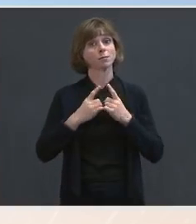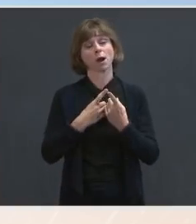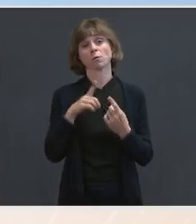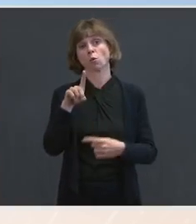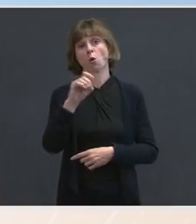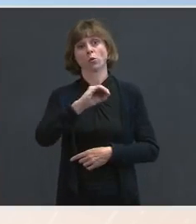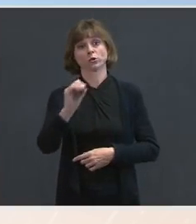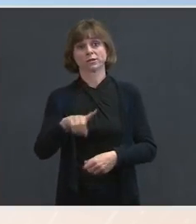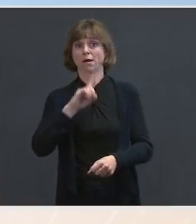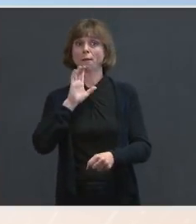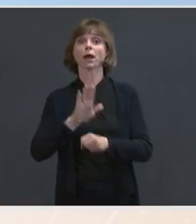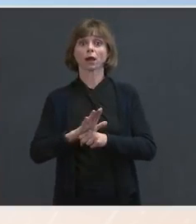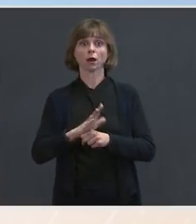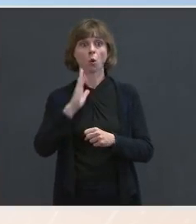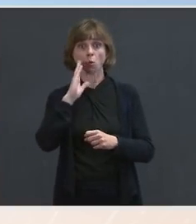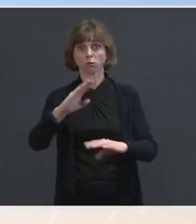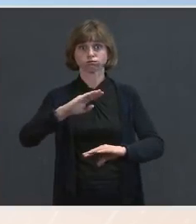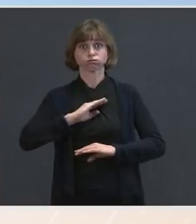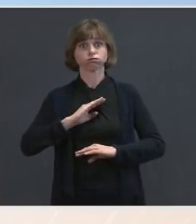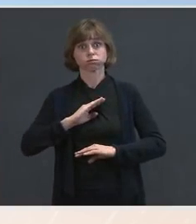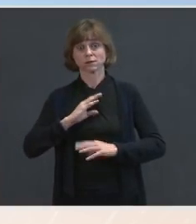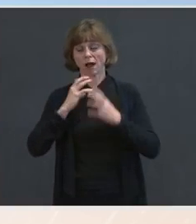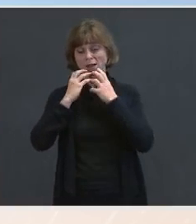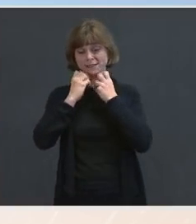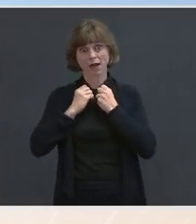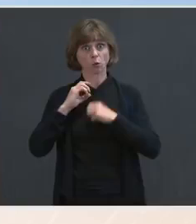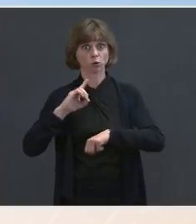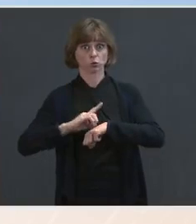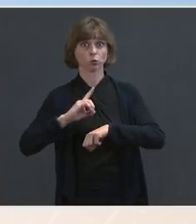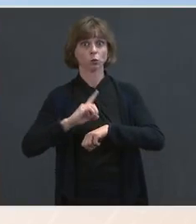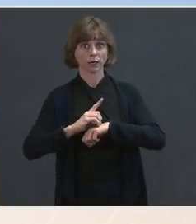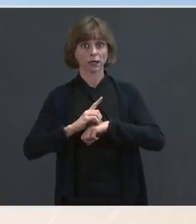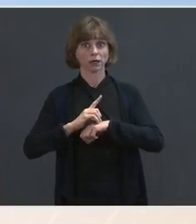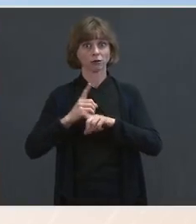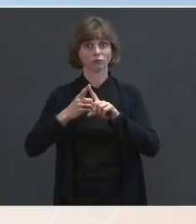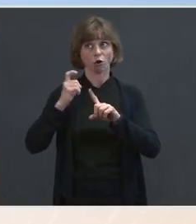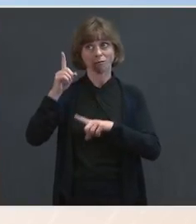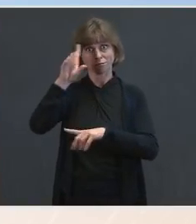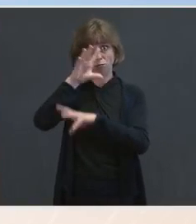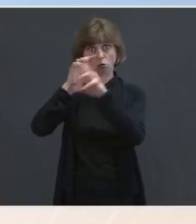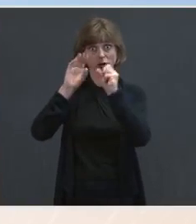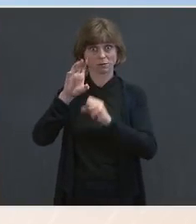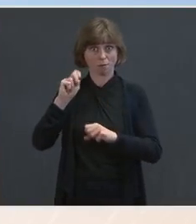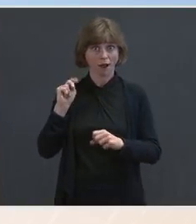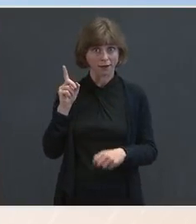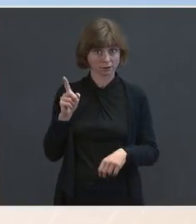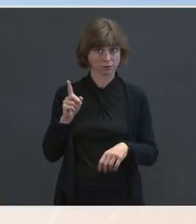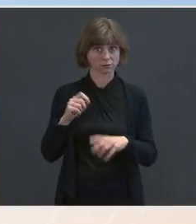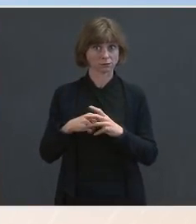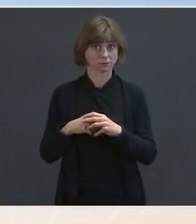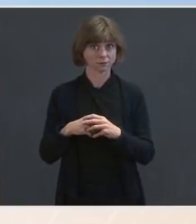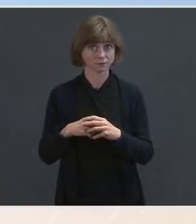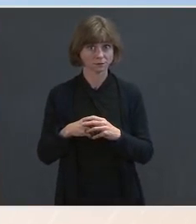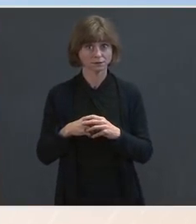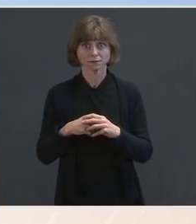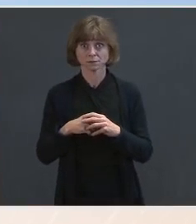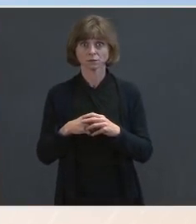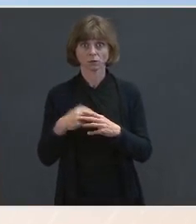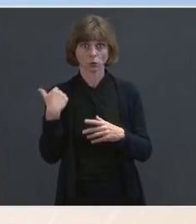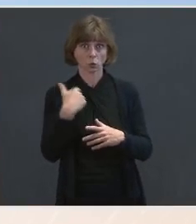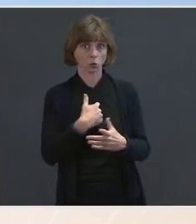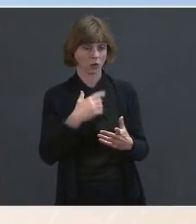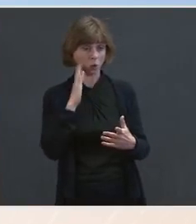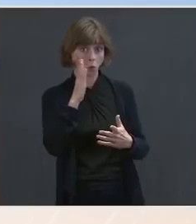committed, obviously, to fulfilling the sacred obligation that President Biden has made clear we have to those who serve in